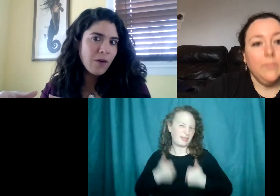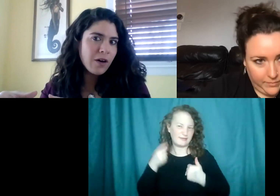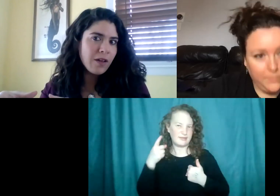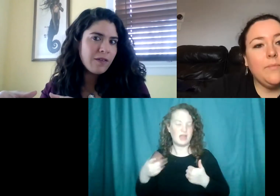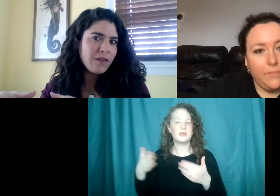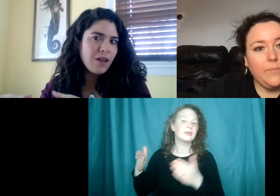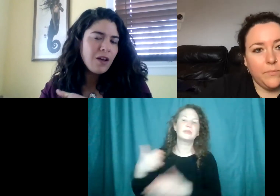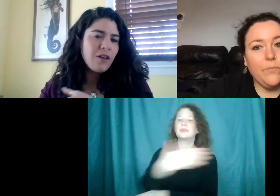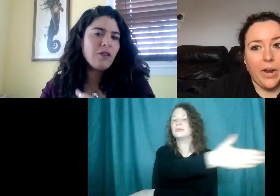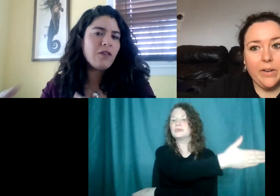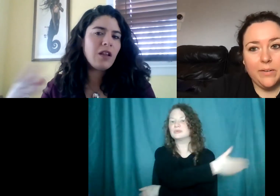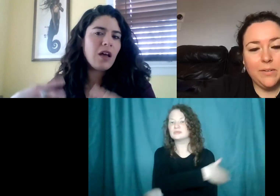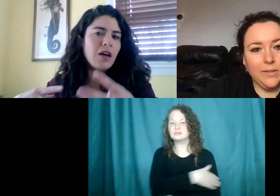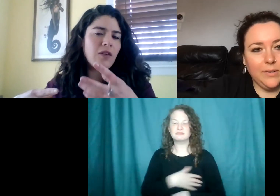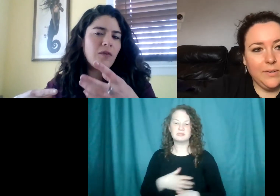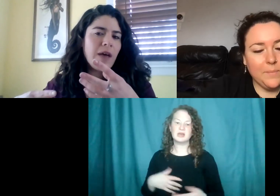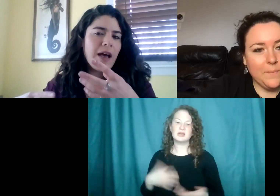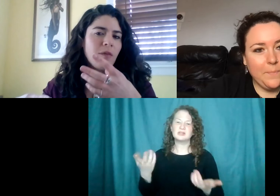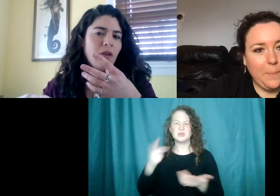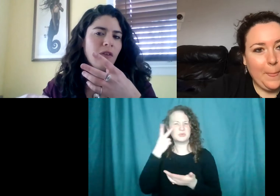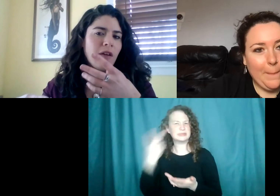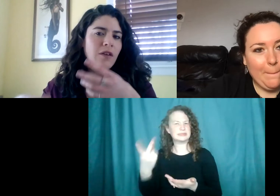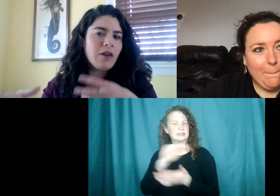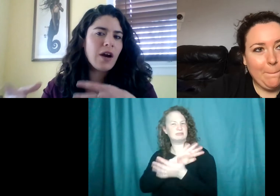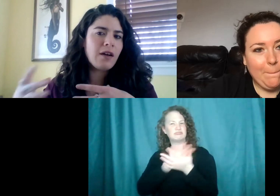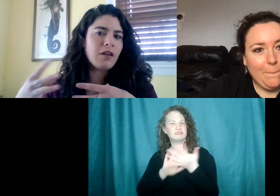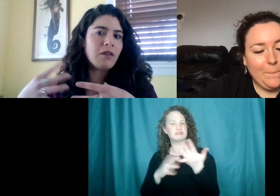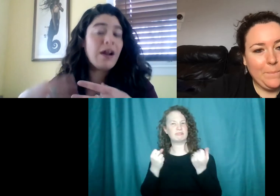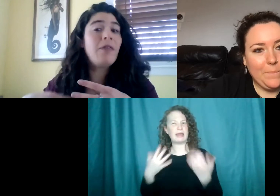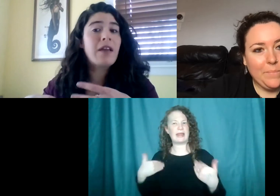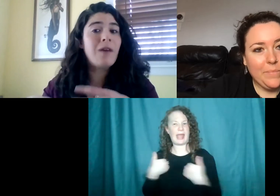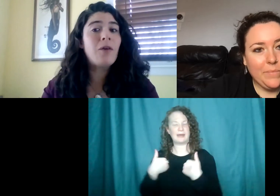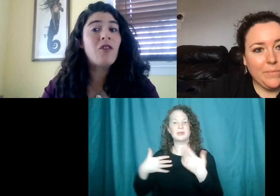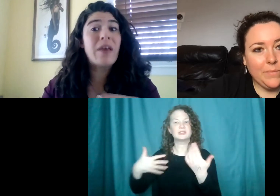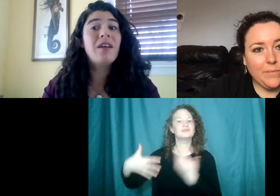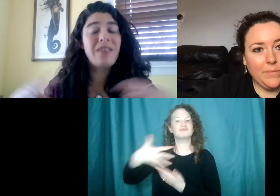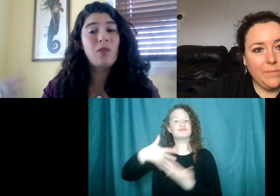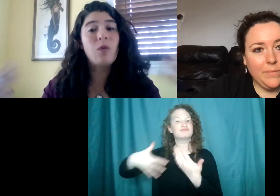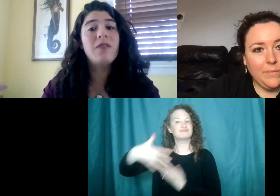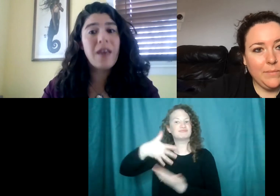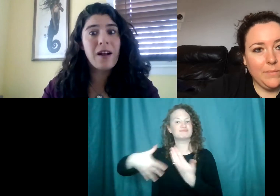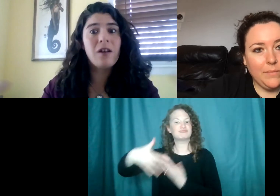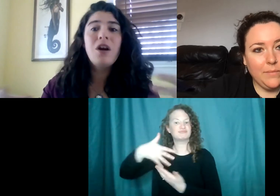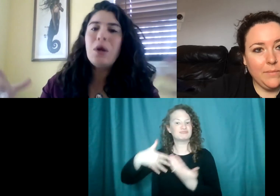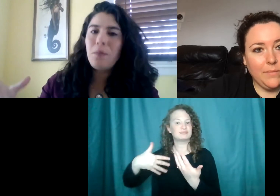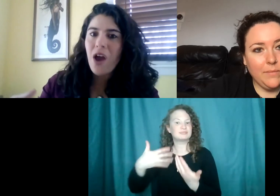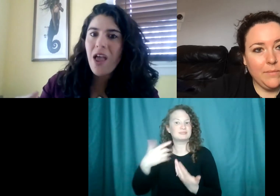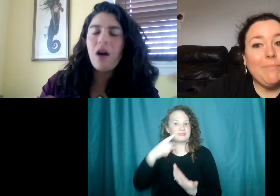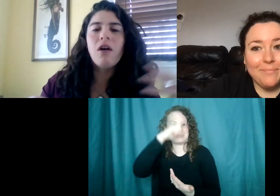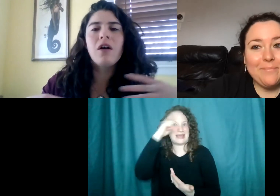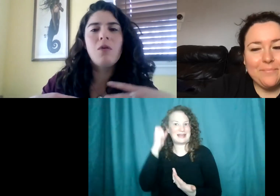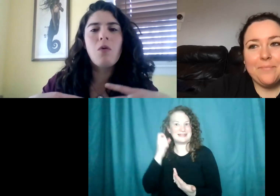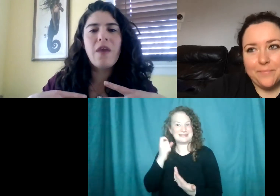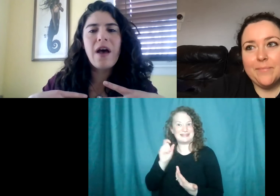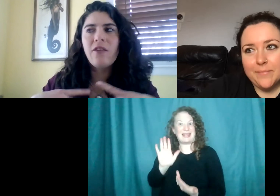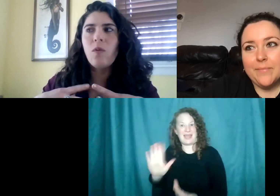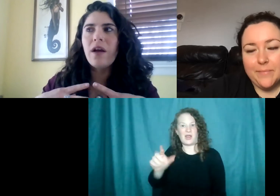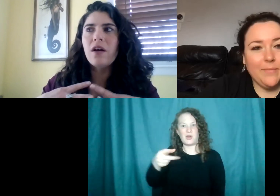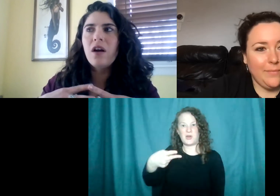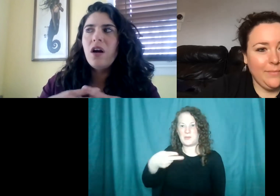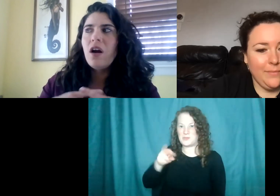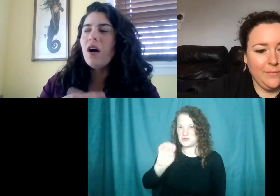kelp forests. So you'll see a lot of animals interact around the kelp forest because that's where their prey are, or